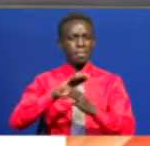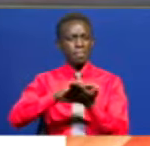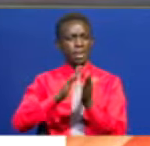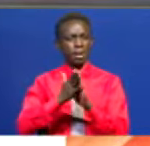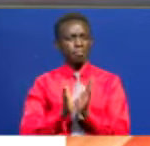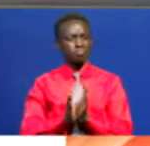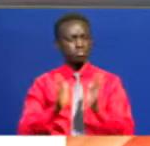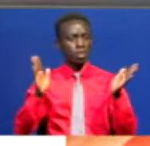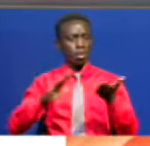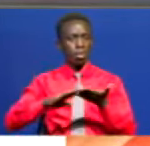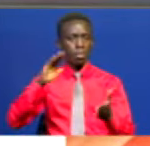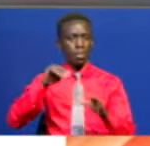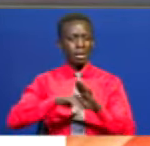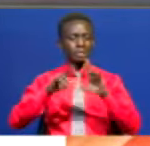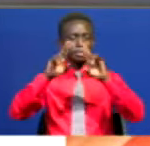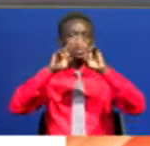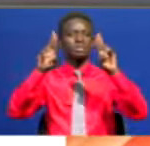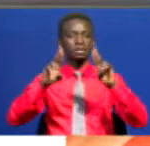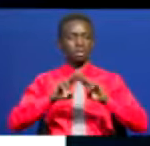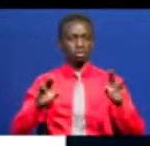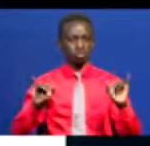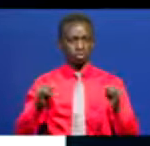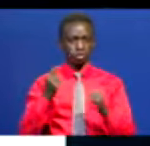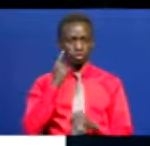International News Roundup.